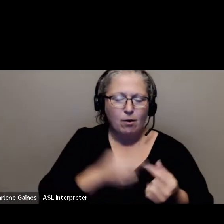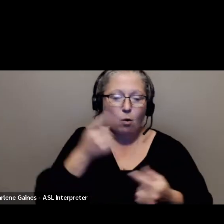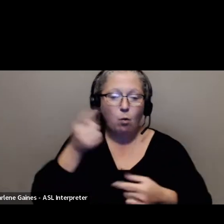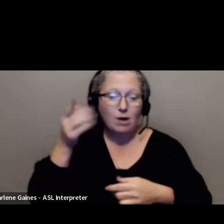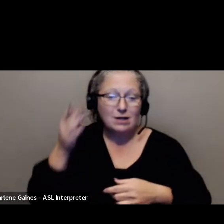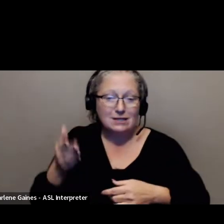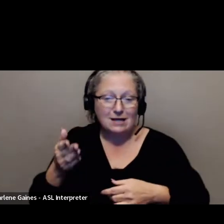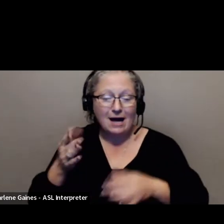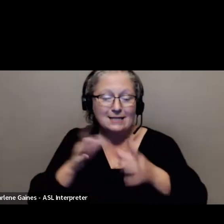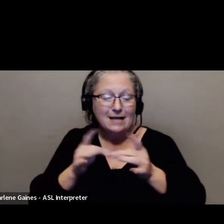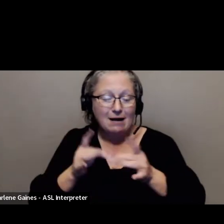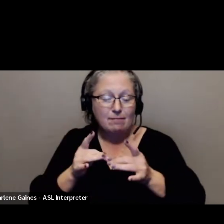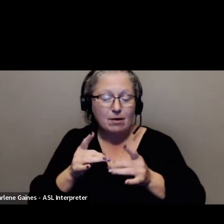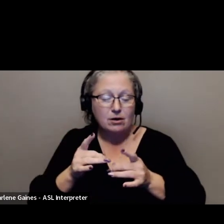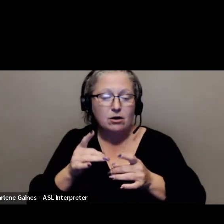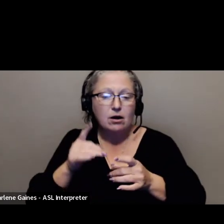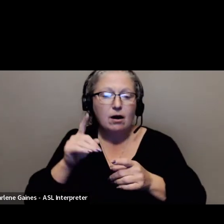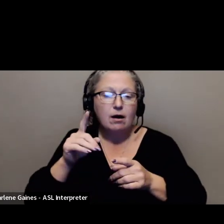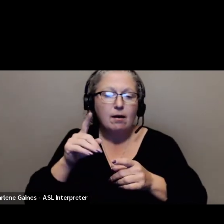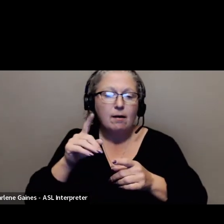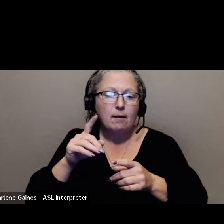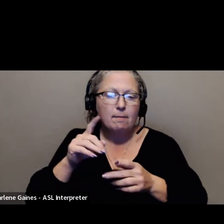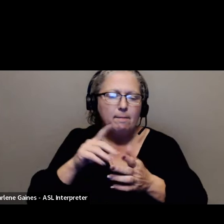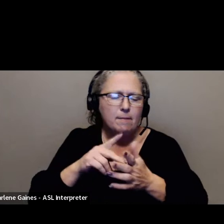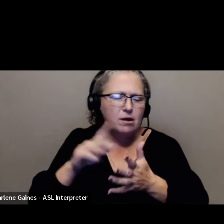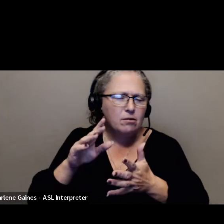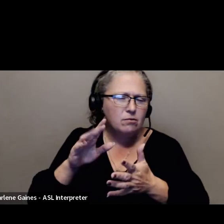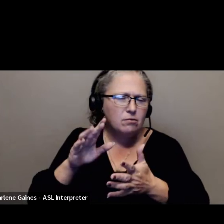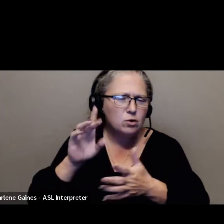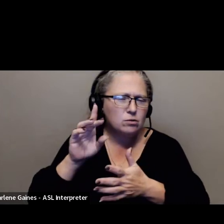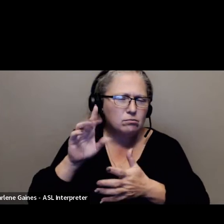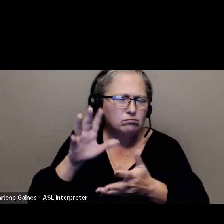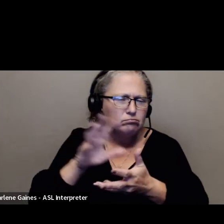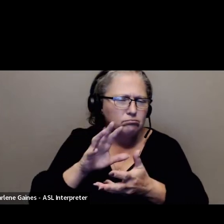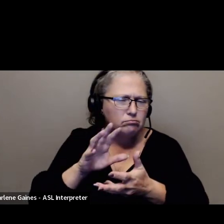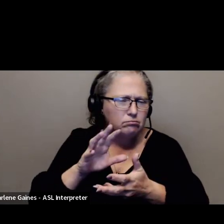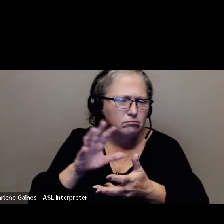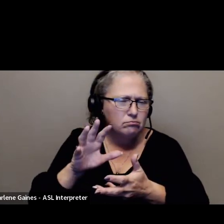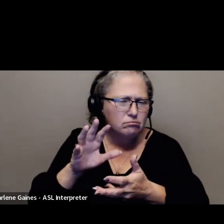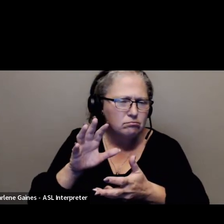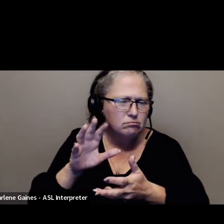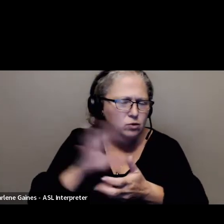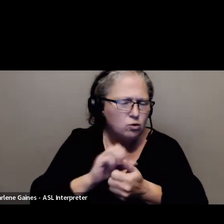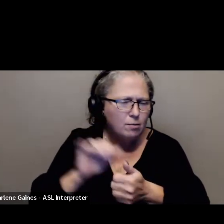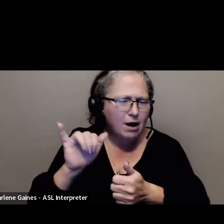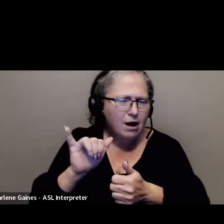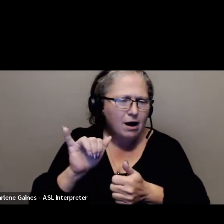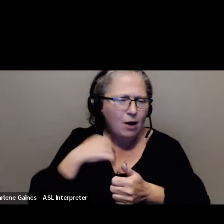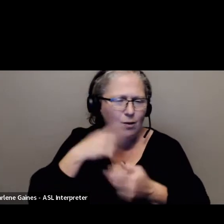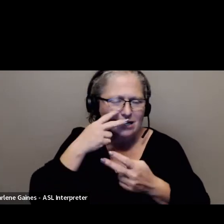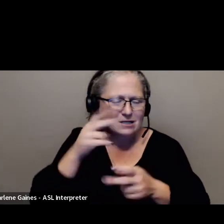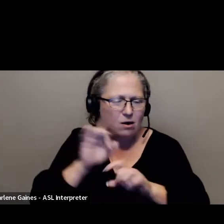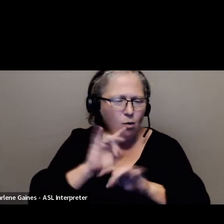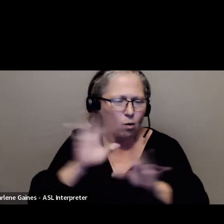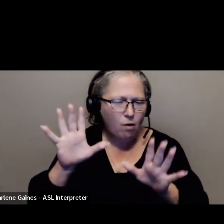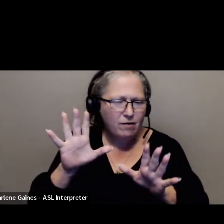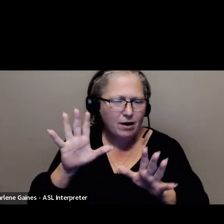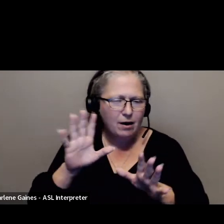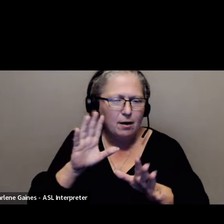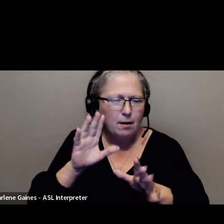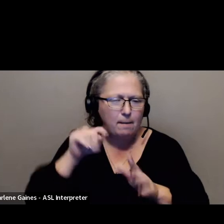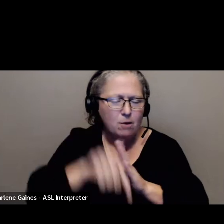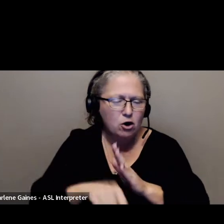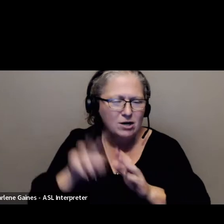One-sided statements result in dehumanization, which results, as we have seen, the horrific murder of 6-year-old